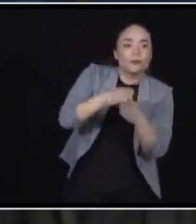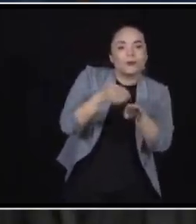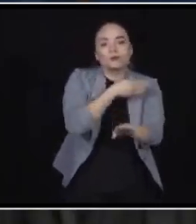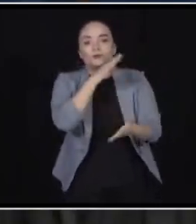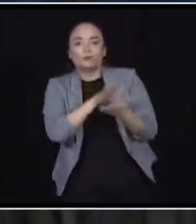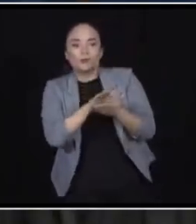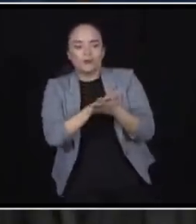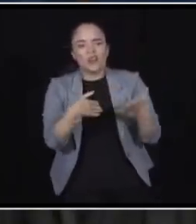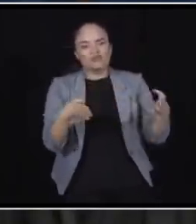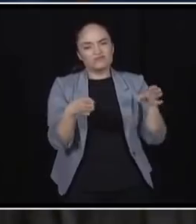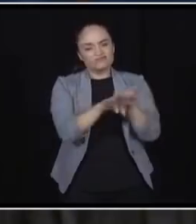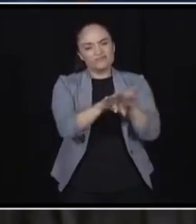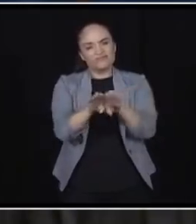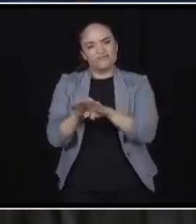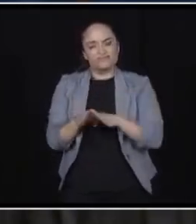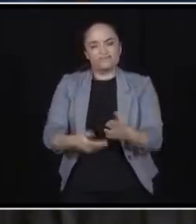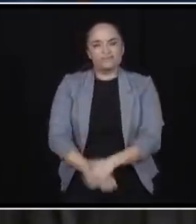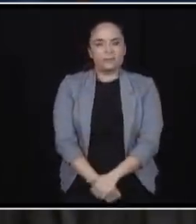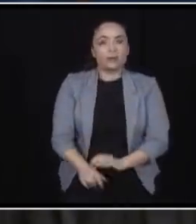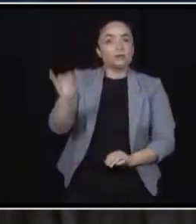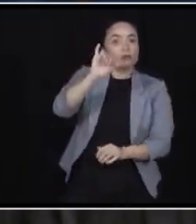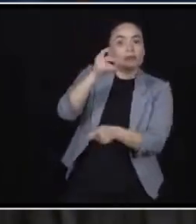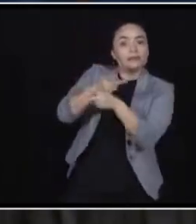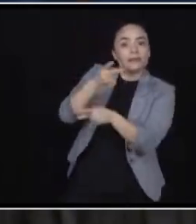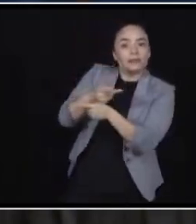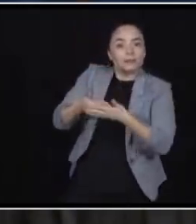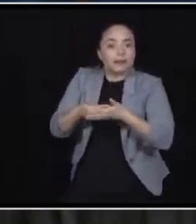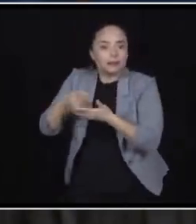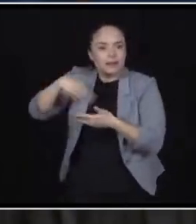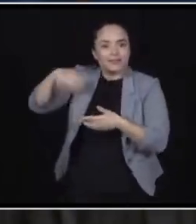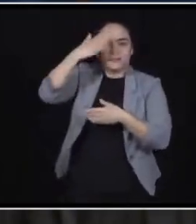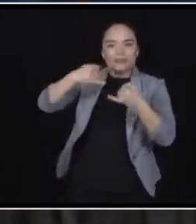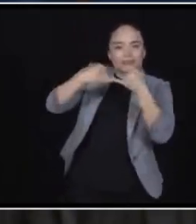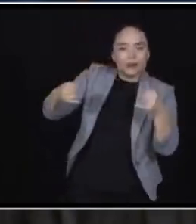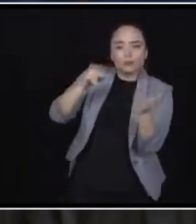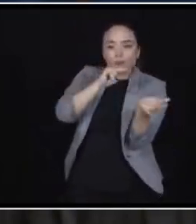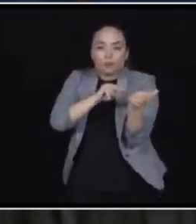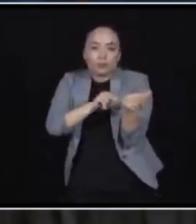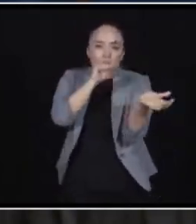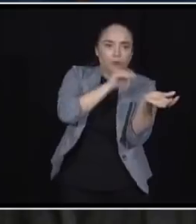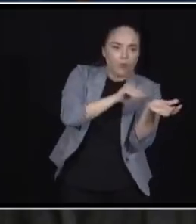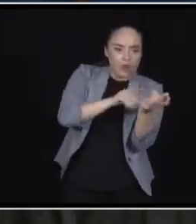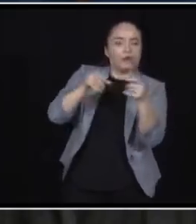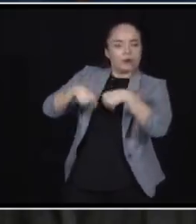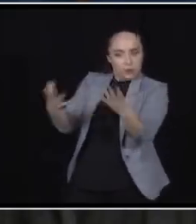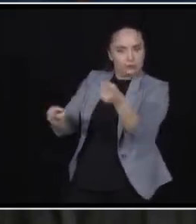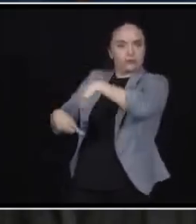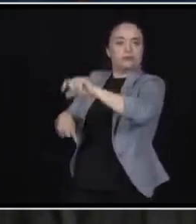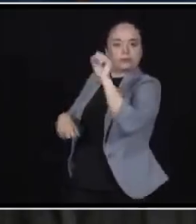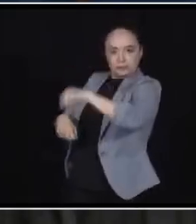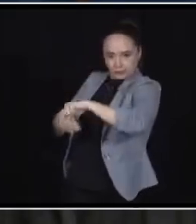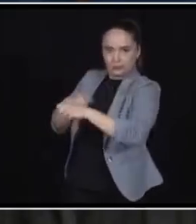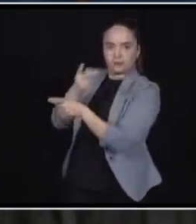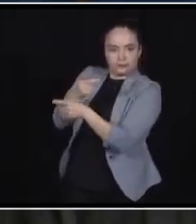of healthcare and frontline workers. And we're working on a robust childcare plan for many workers who cannot